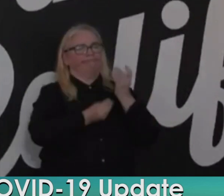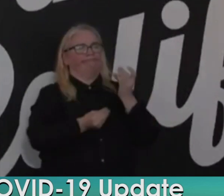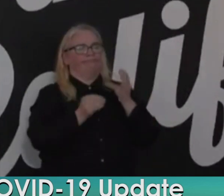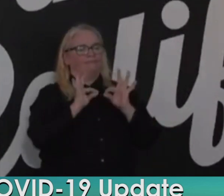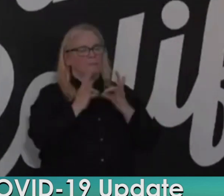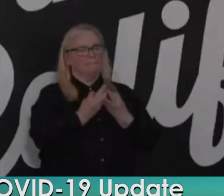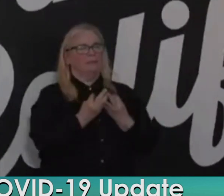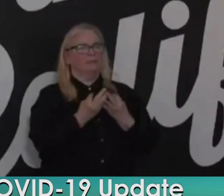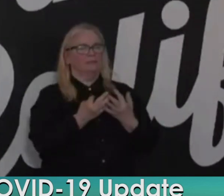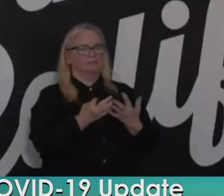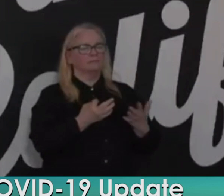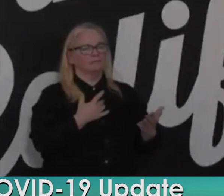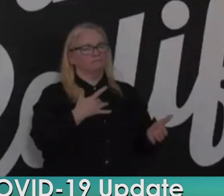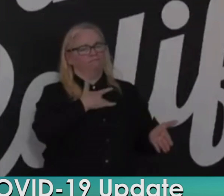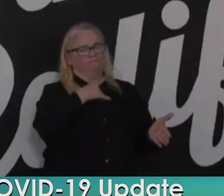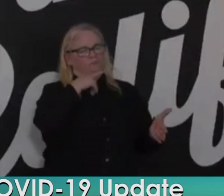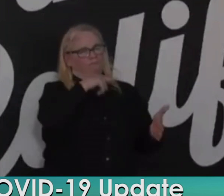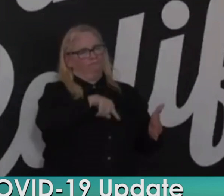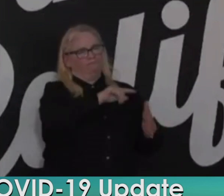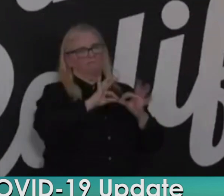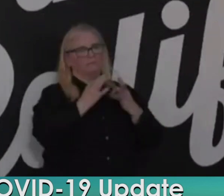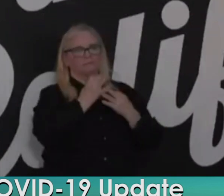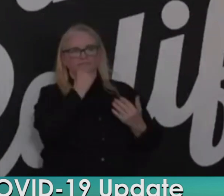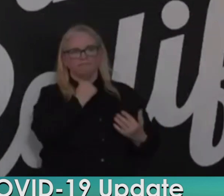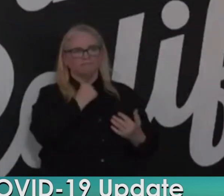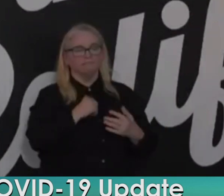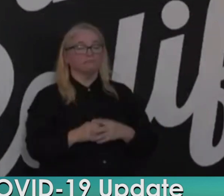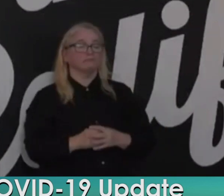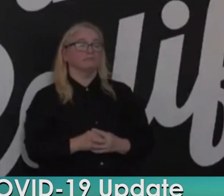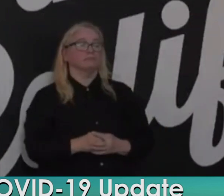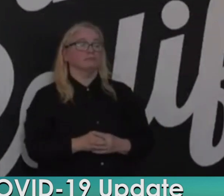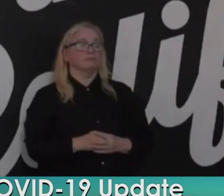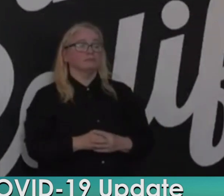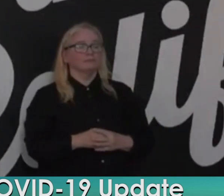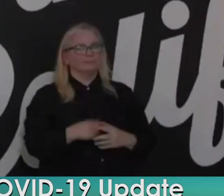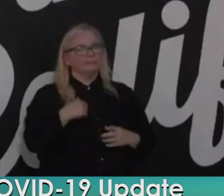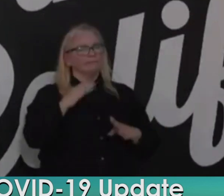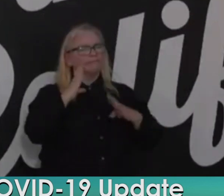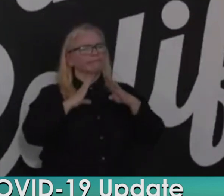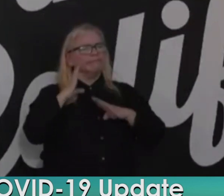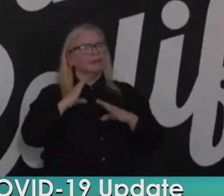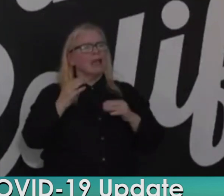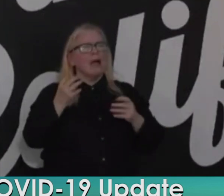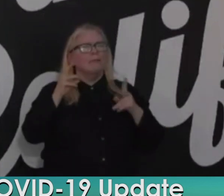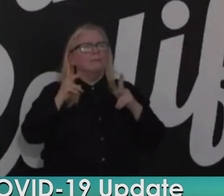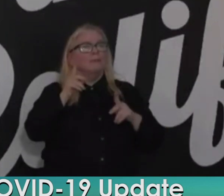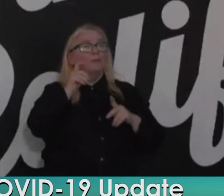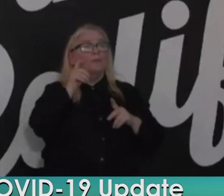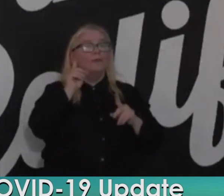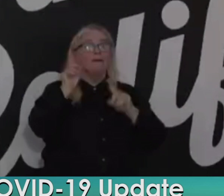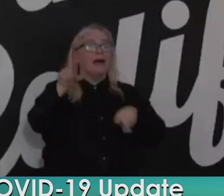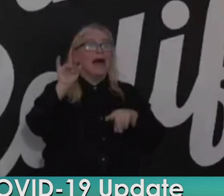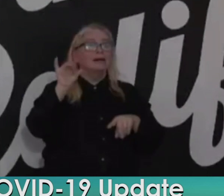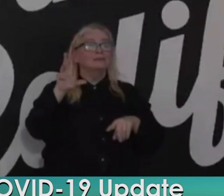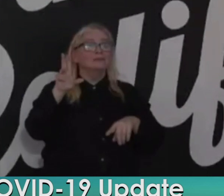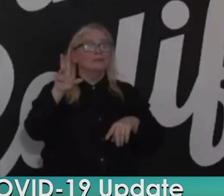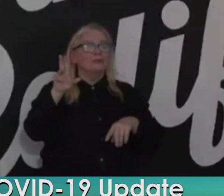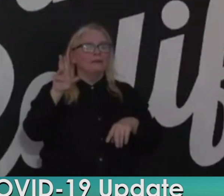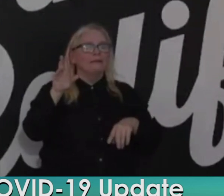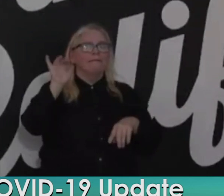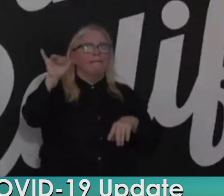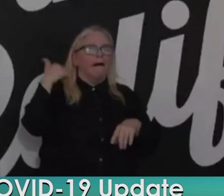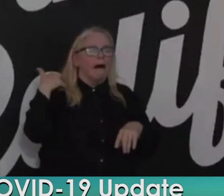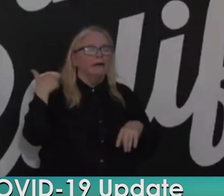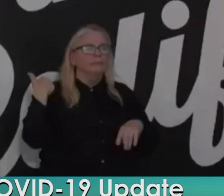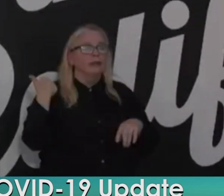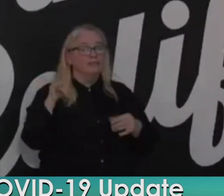extension, always our concern, number of people in ICUs and hospitalized. We saw the hospitalization numbers drop yesterday.